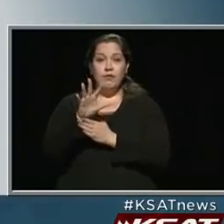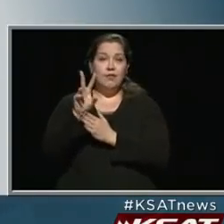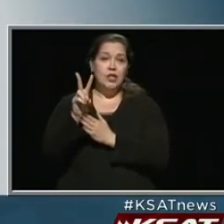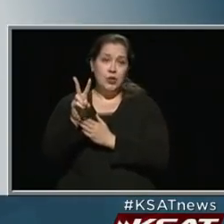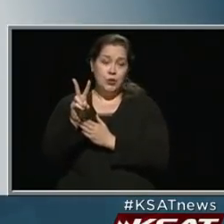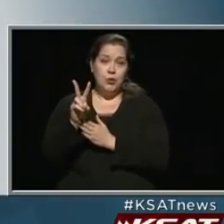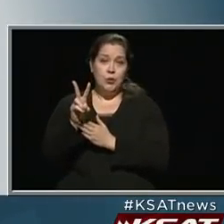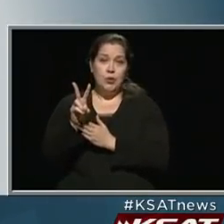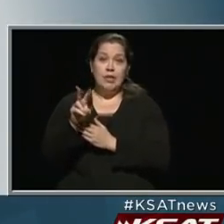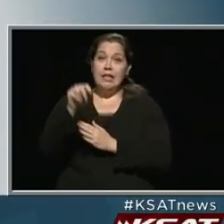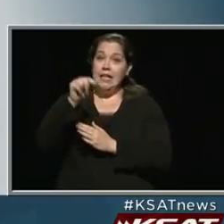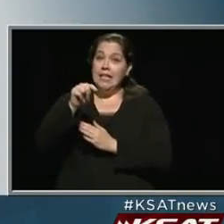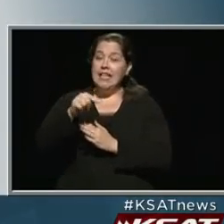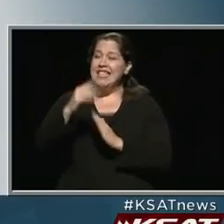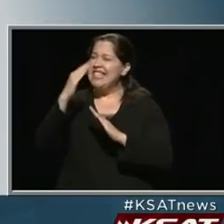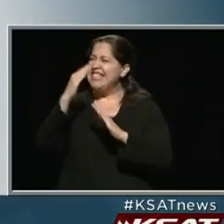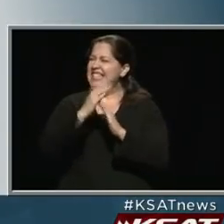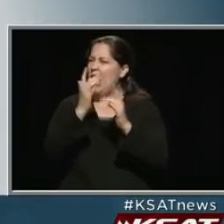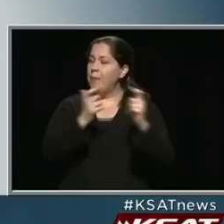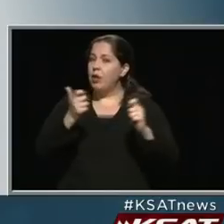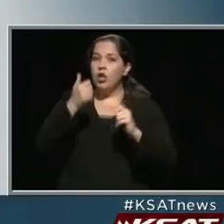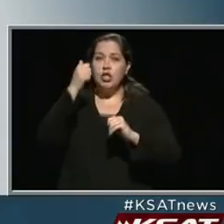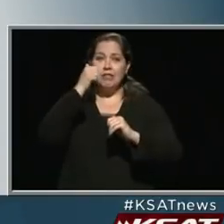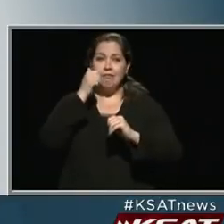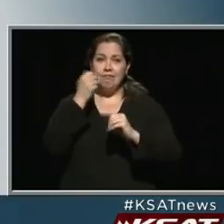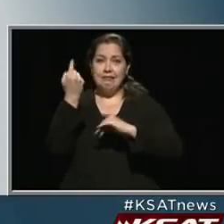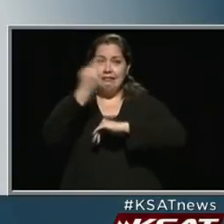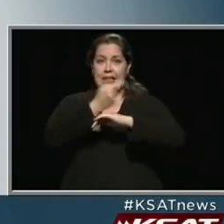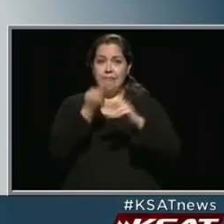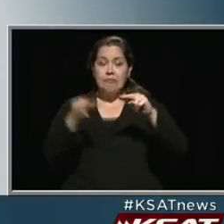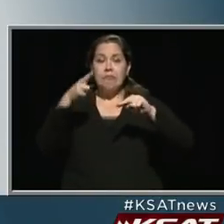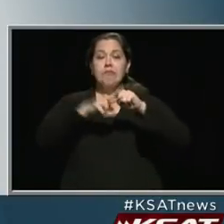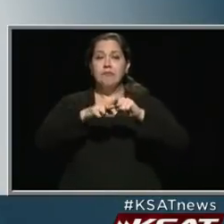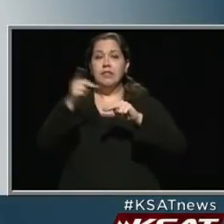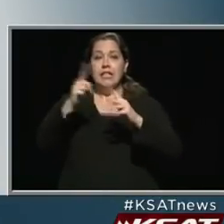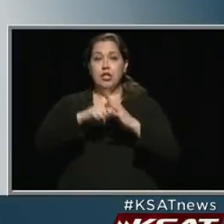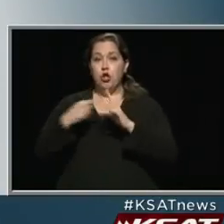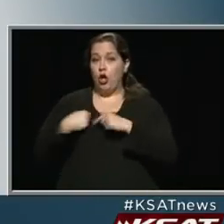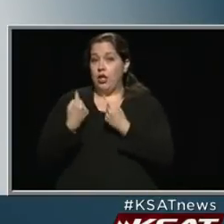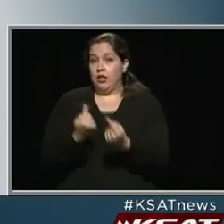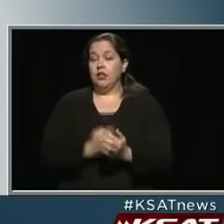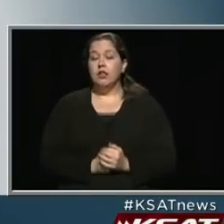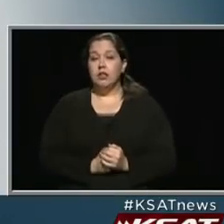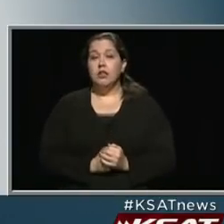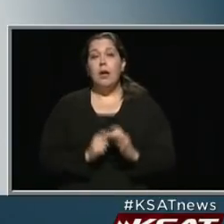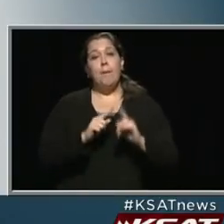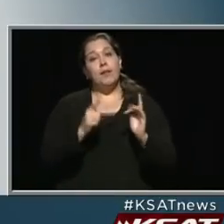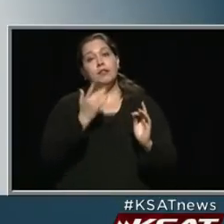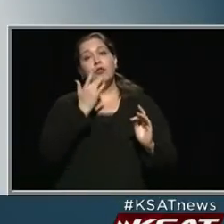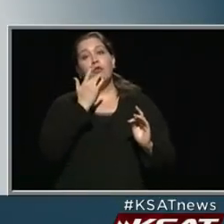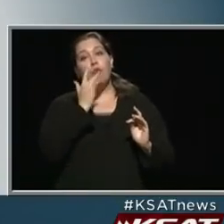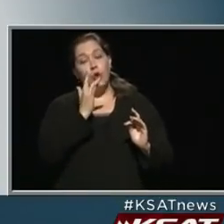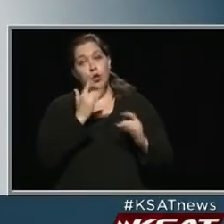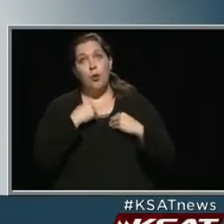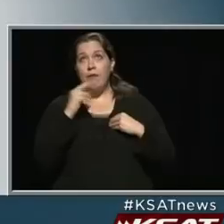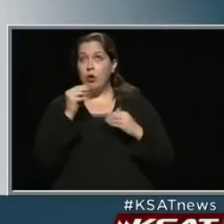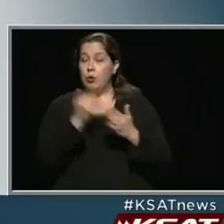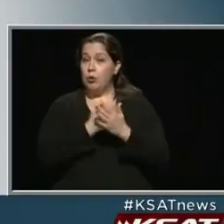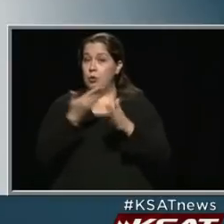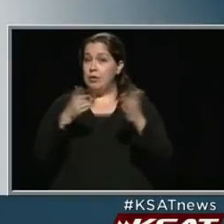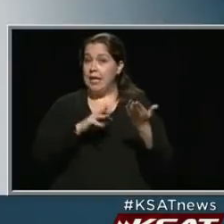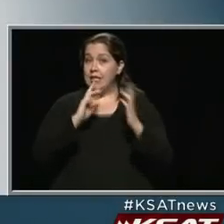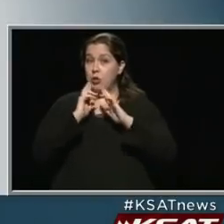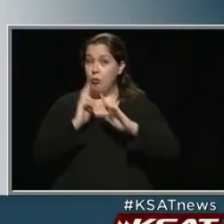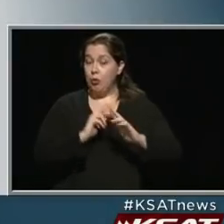8,452. This is the single largest daily increase since the public health crisis started, but fortunately, we do have no new deaths to